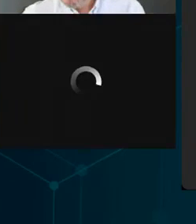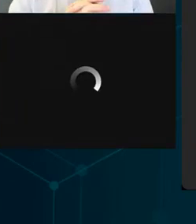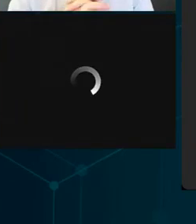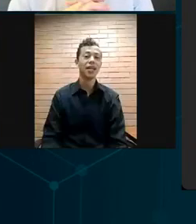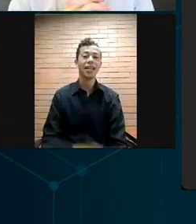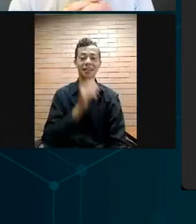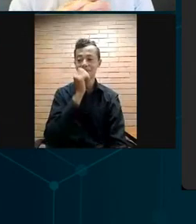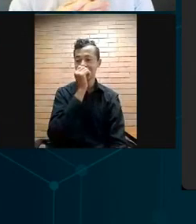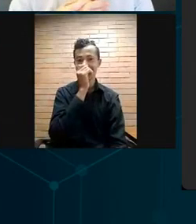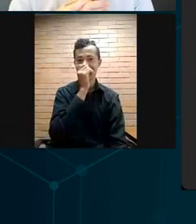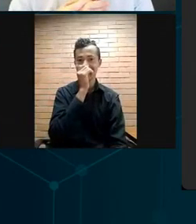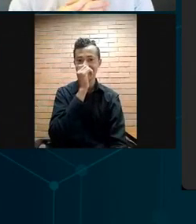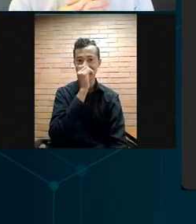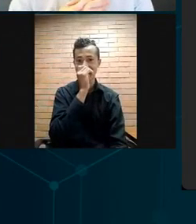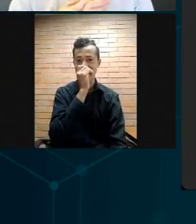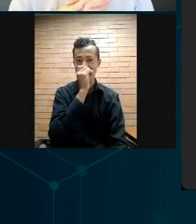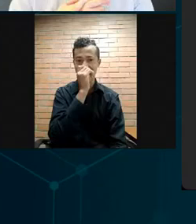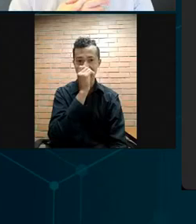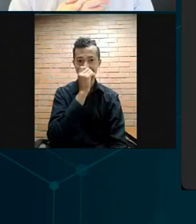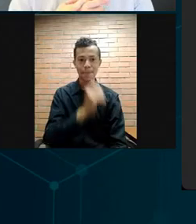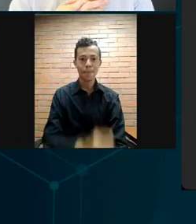right. So this